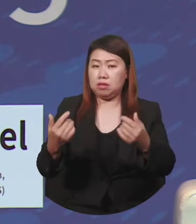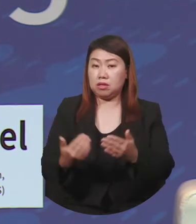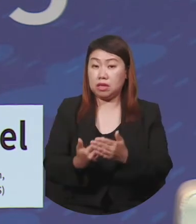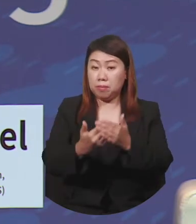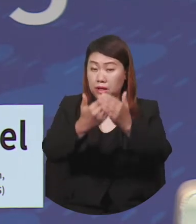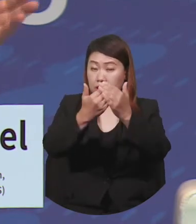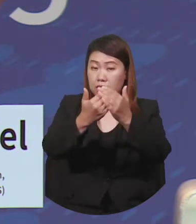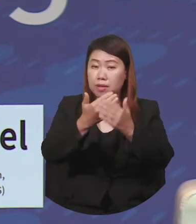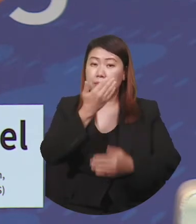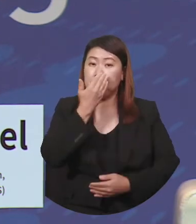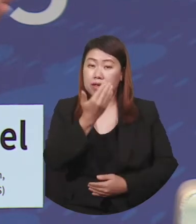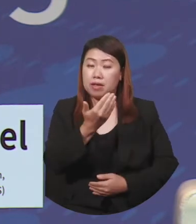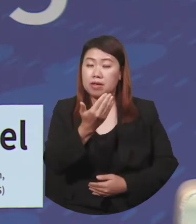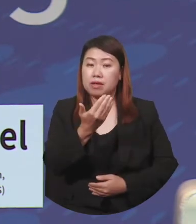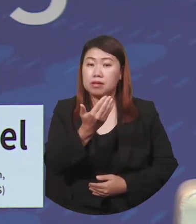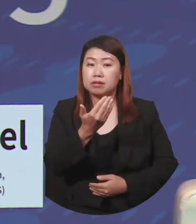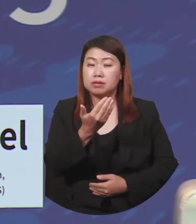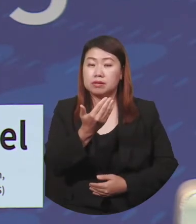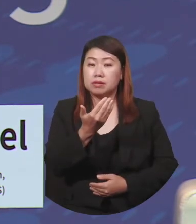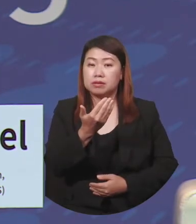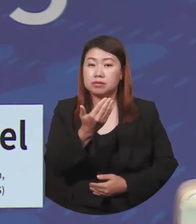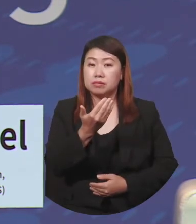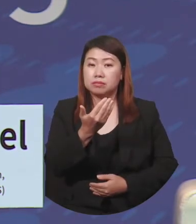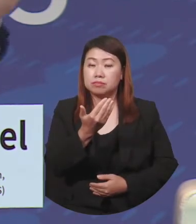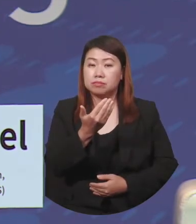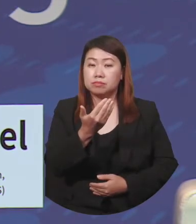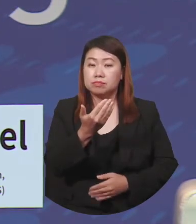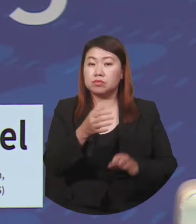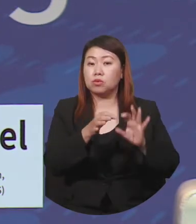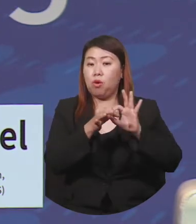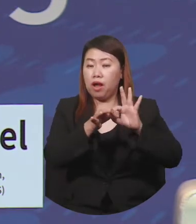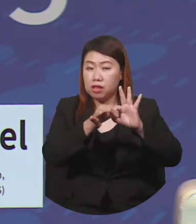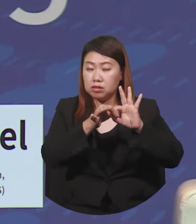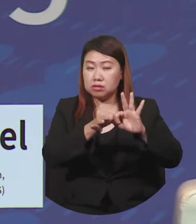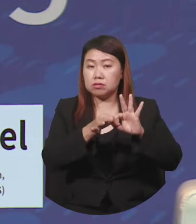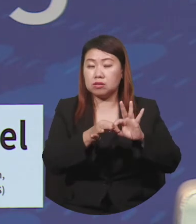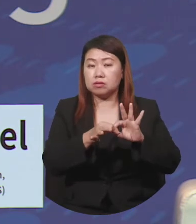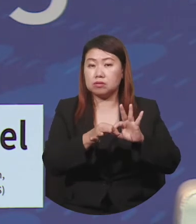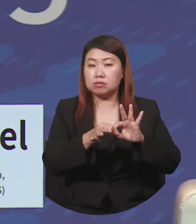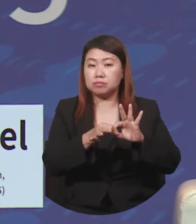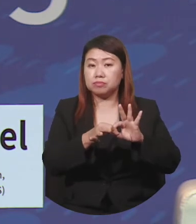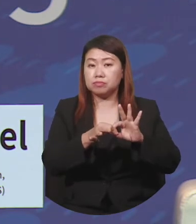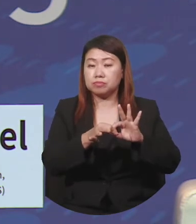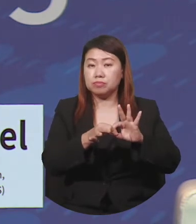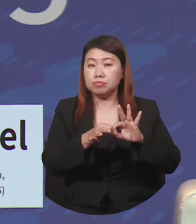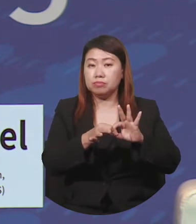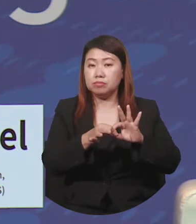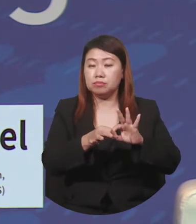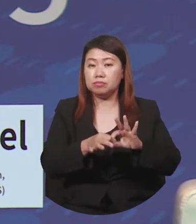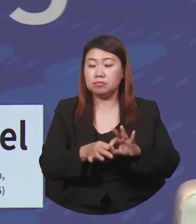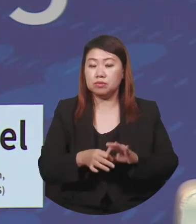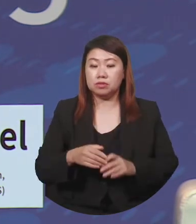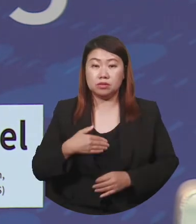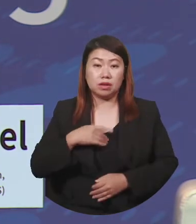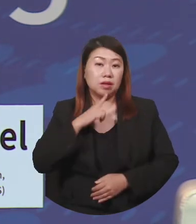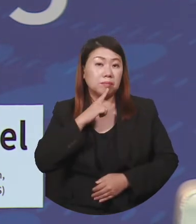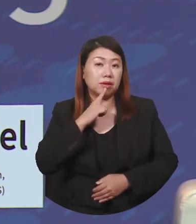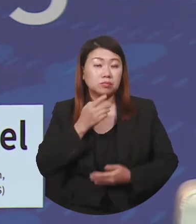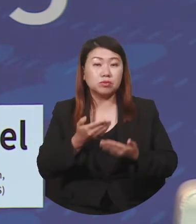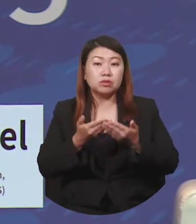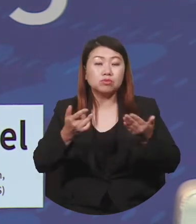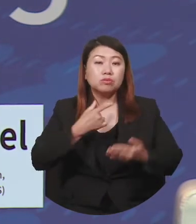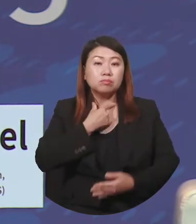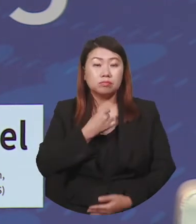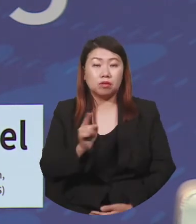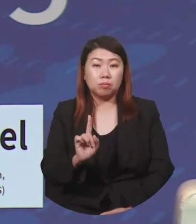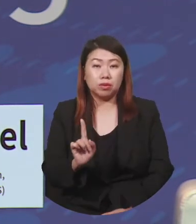fields shouldn't contradict development cooperation efforts. Nothing wrong about it, but what I see against the background that we are